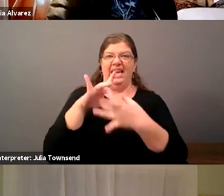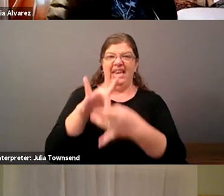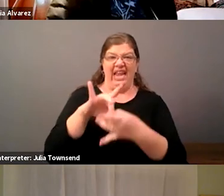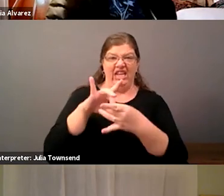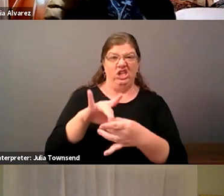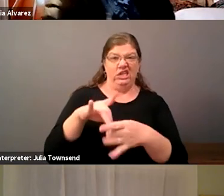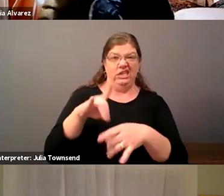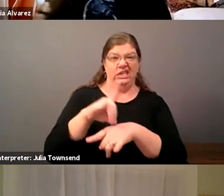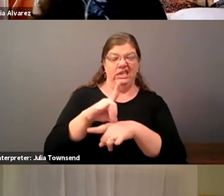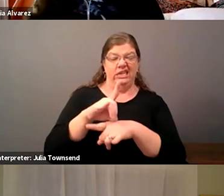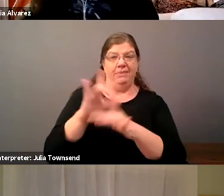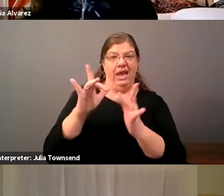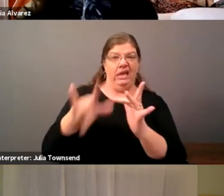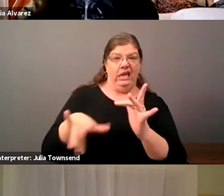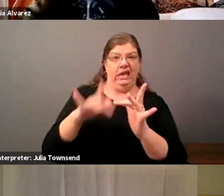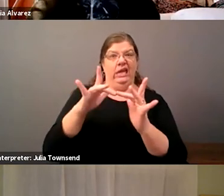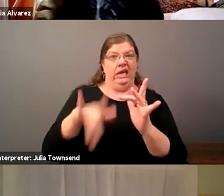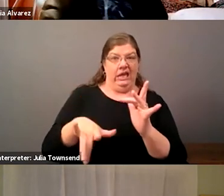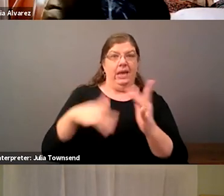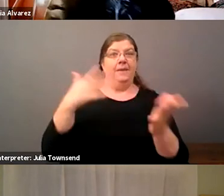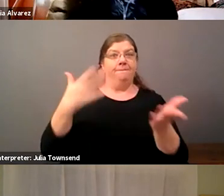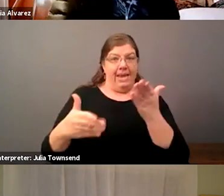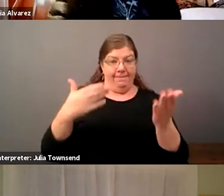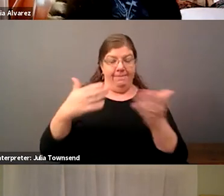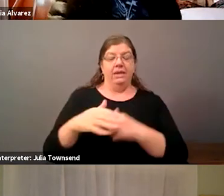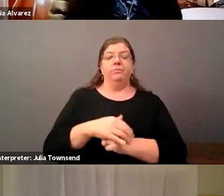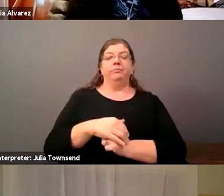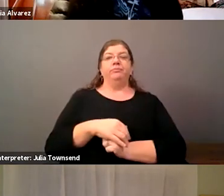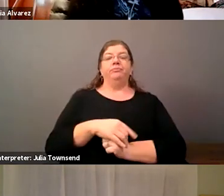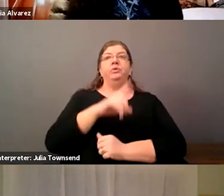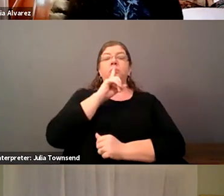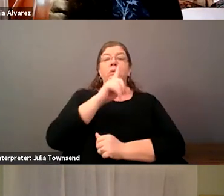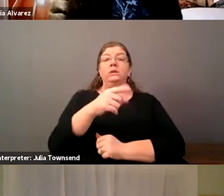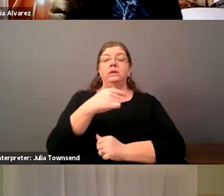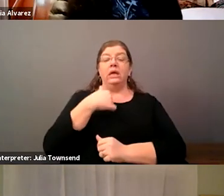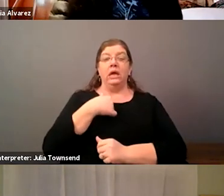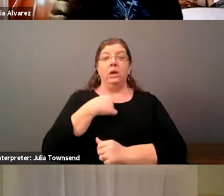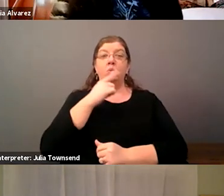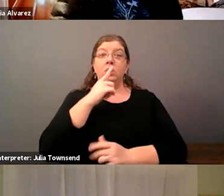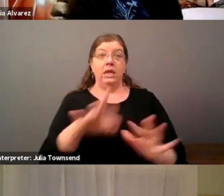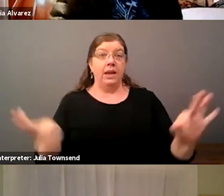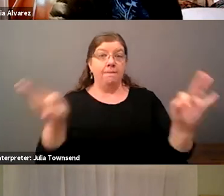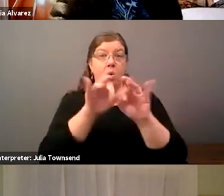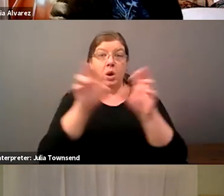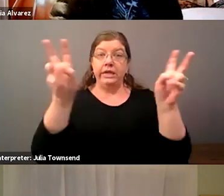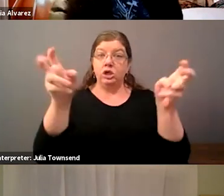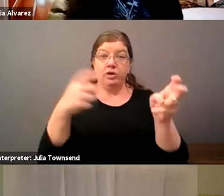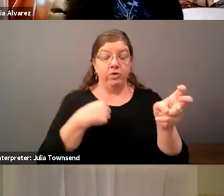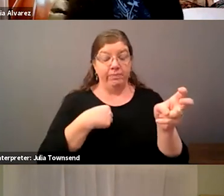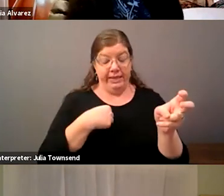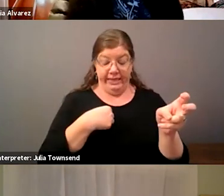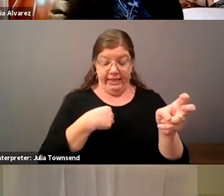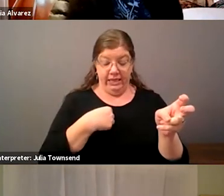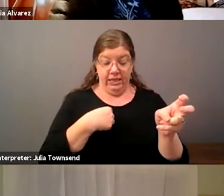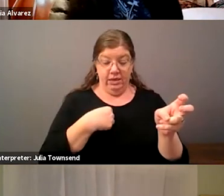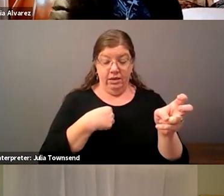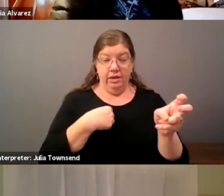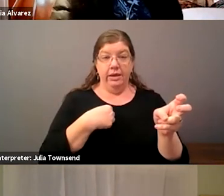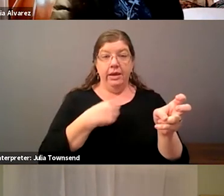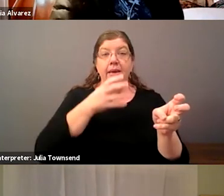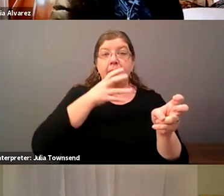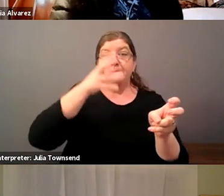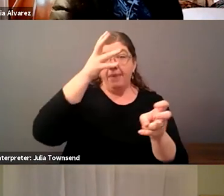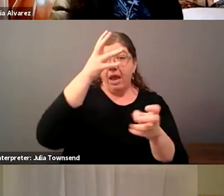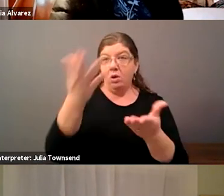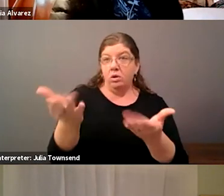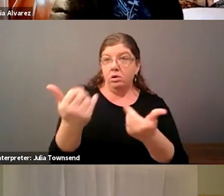little uh off and on so i i'm really this is a really important issue to me is a parent engagement